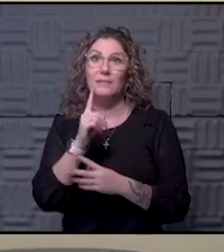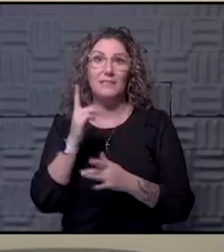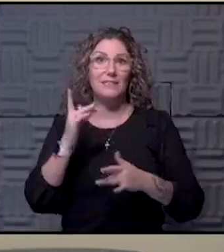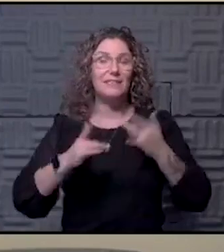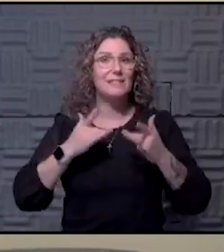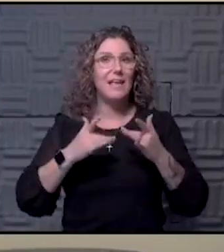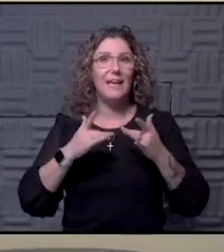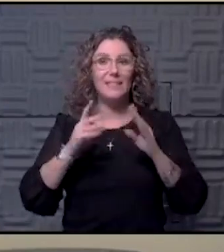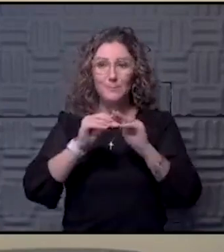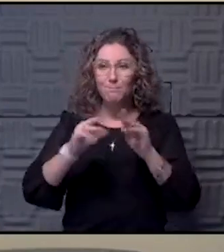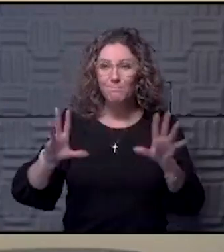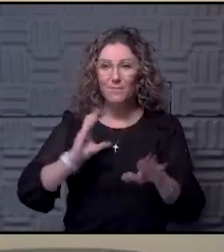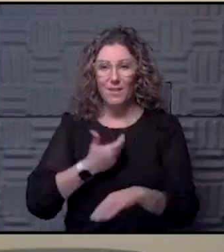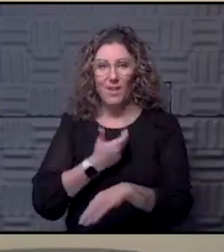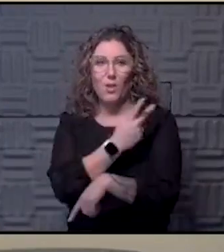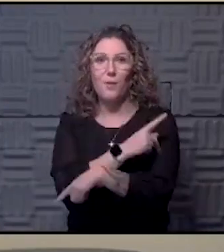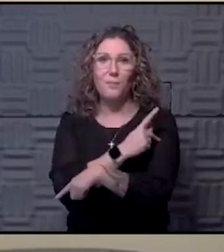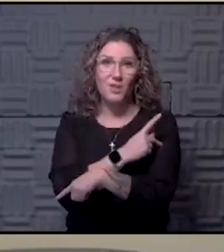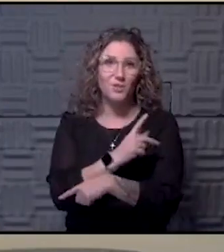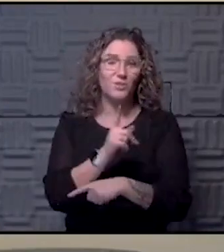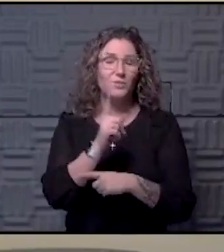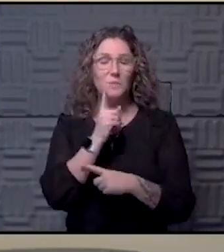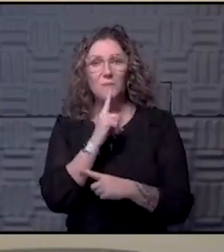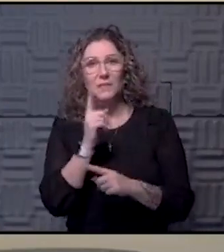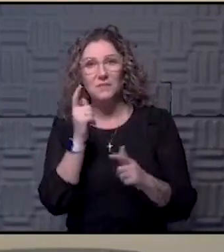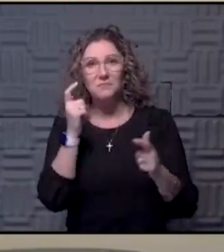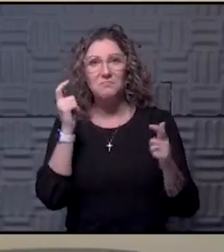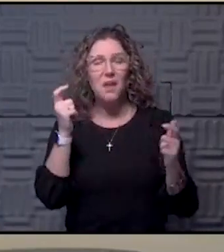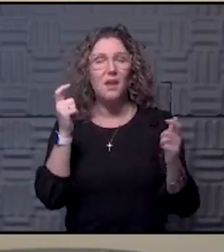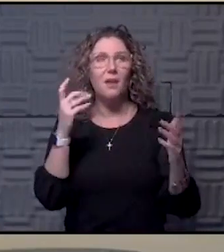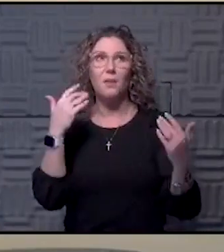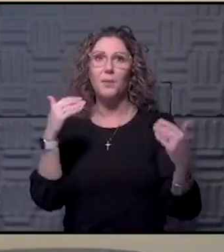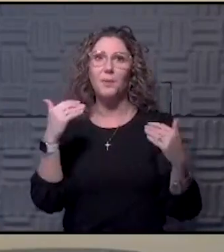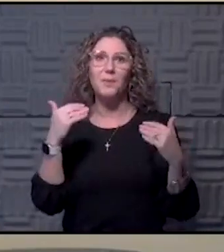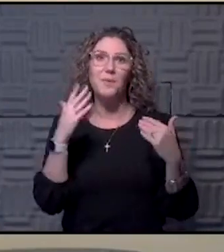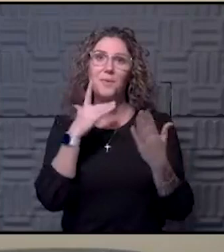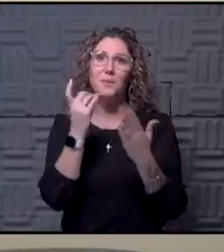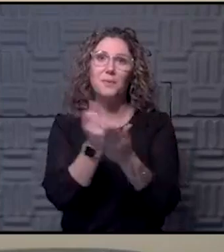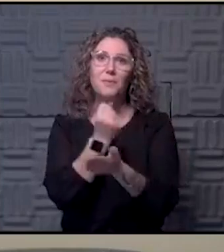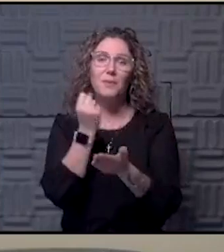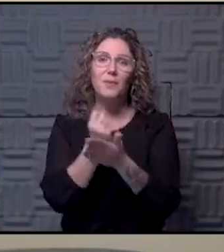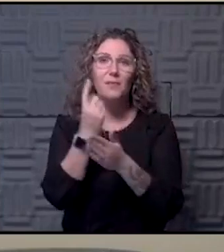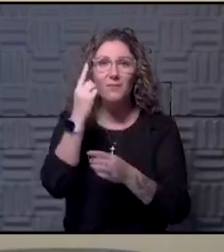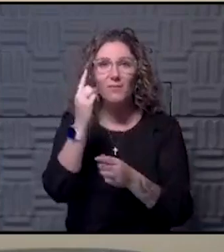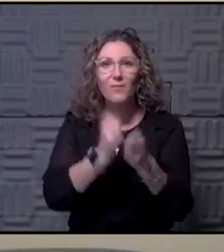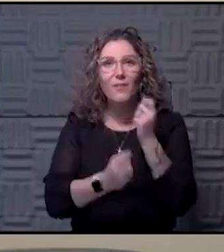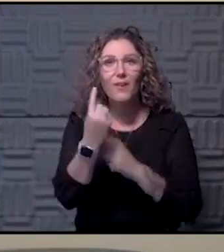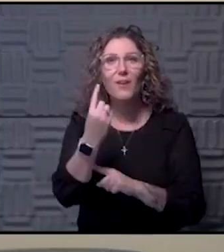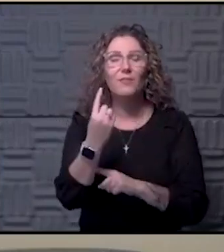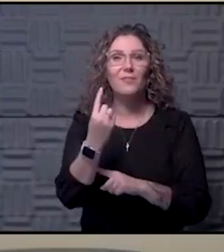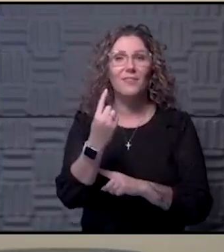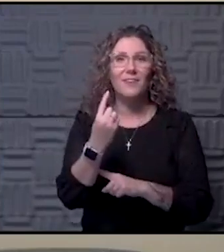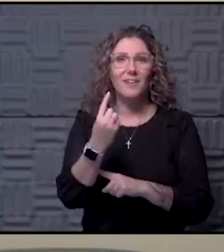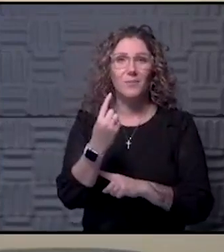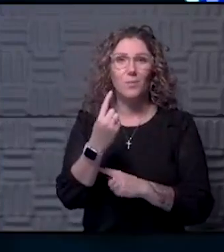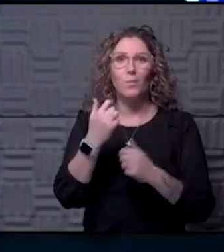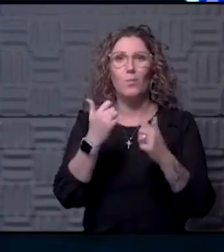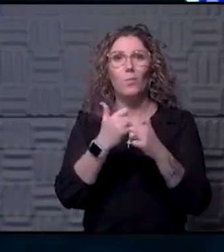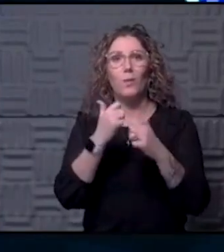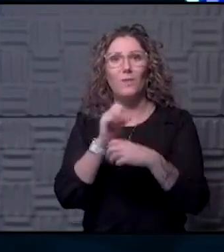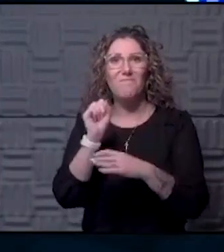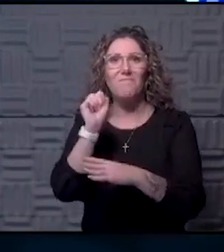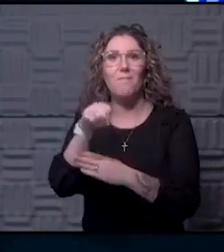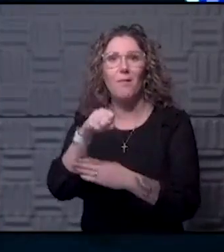our patients. That's going to be a really big win for us in fighting this pandemic.